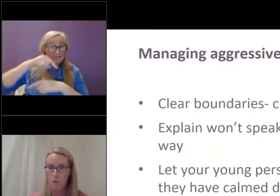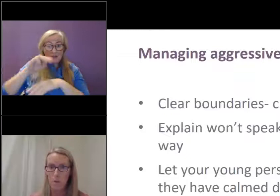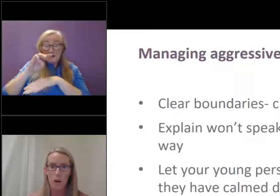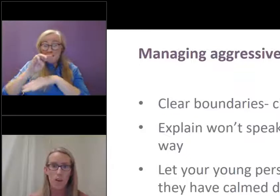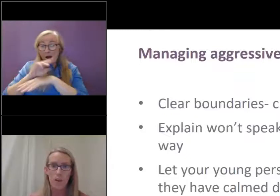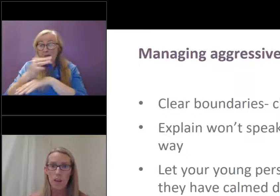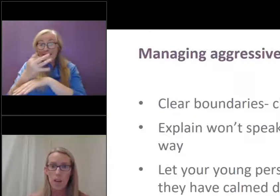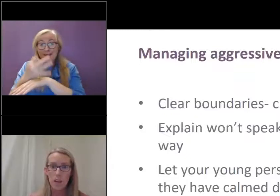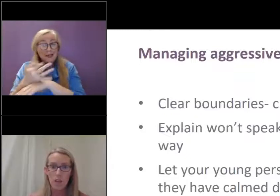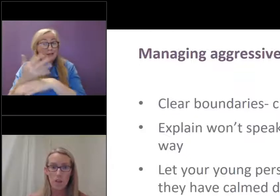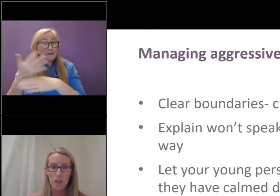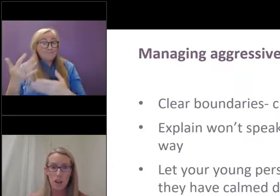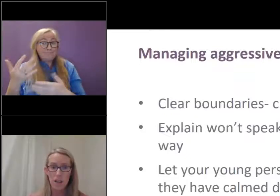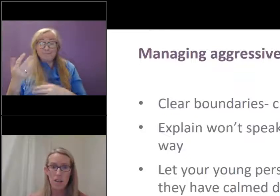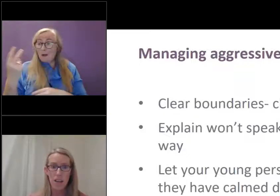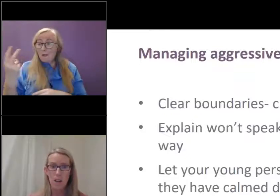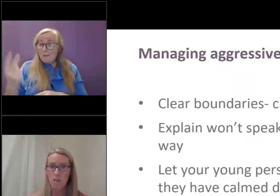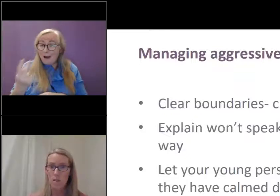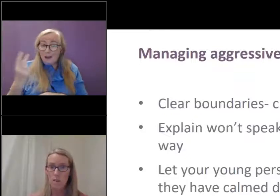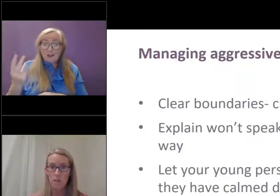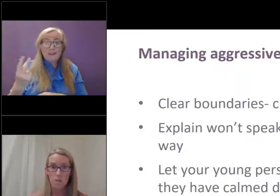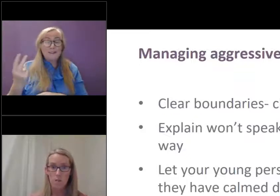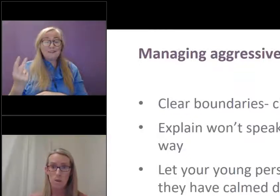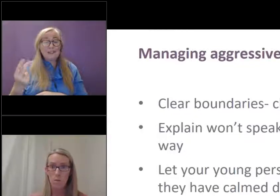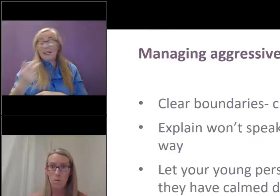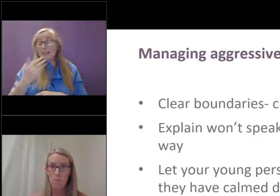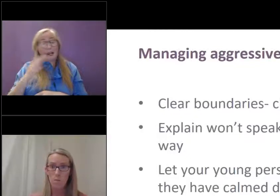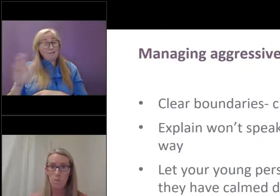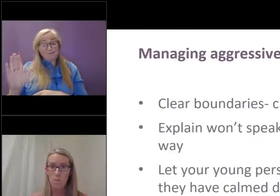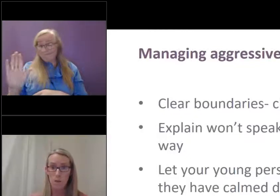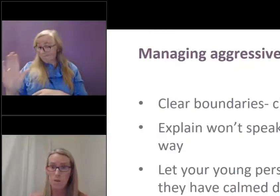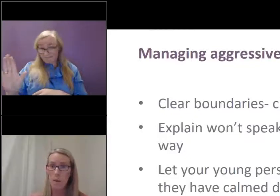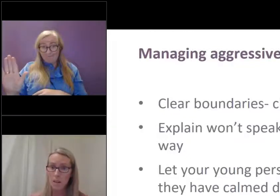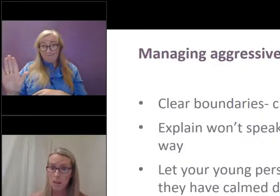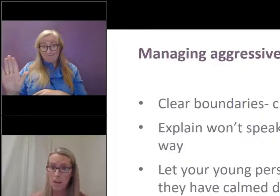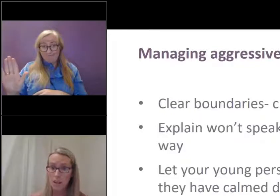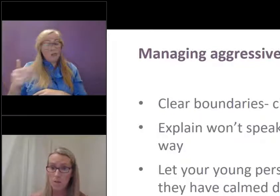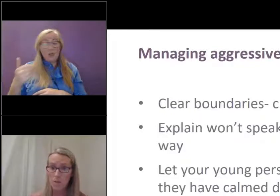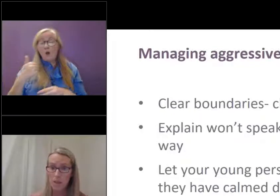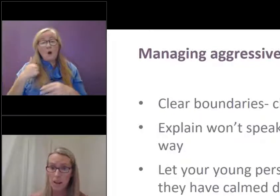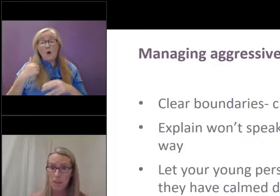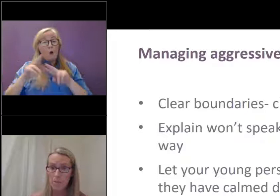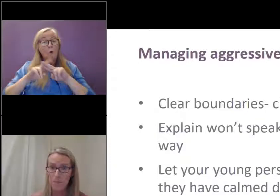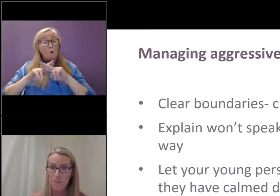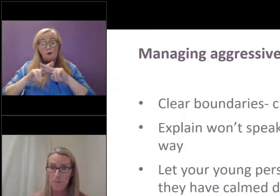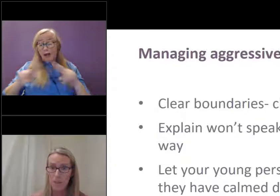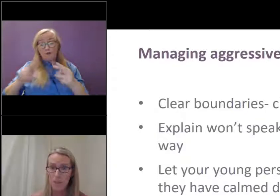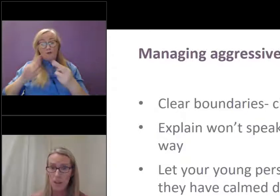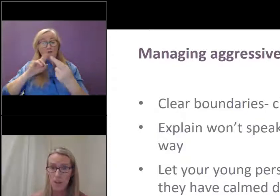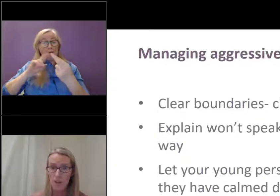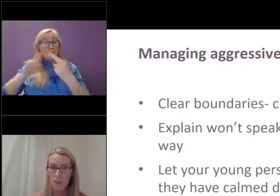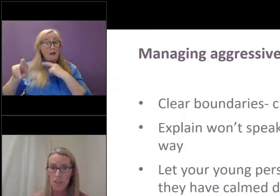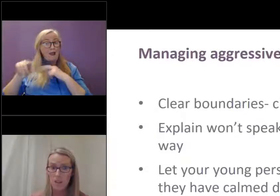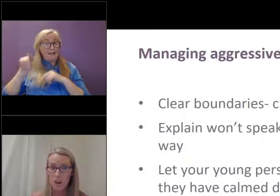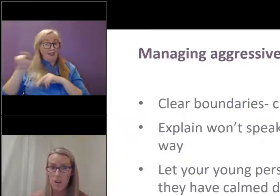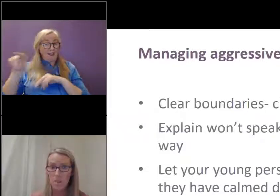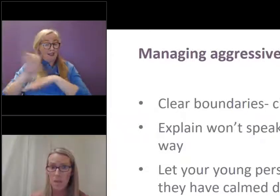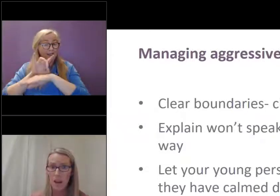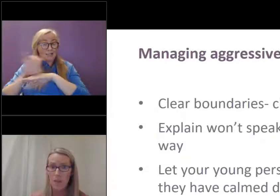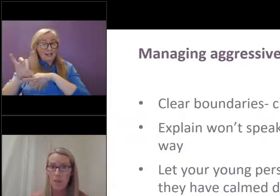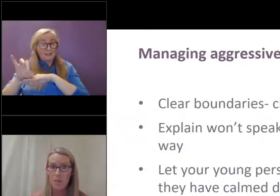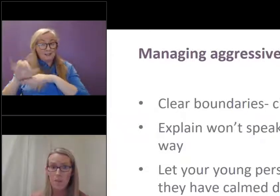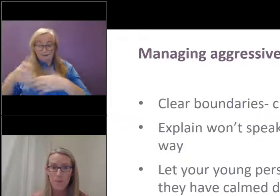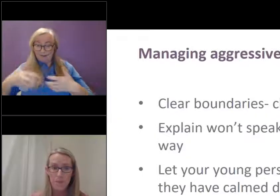it might be, or your partner, you know, to kind of just say, look, you know, we don't respond to that kind of aggressive kind